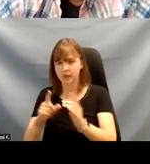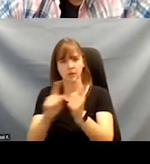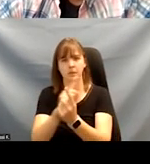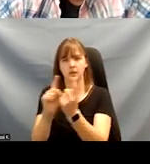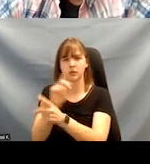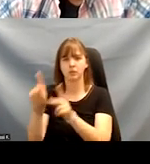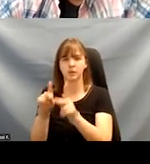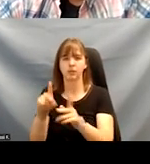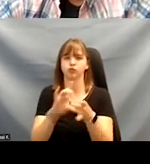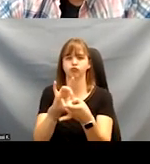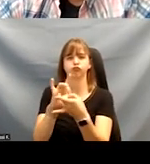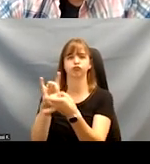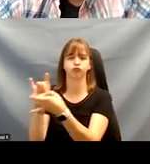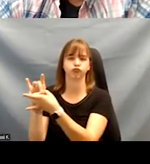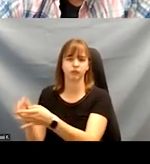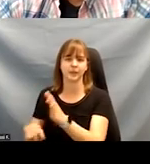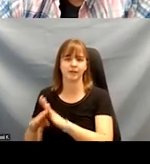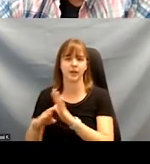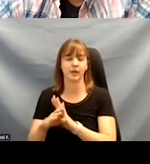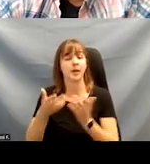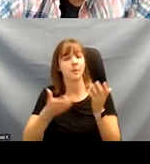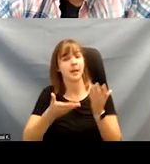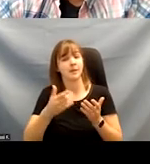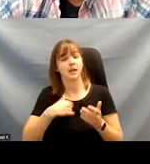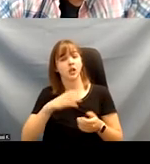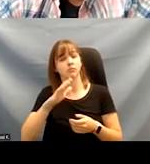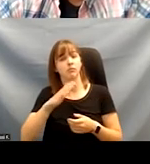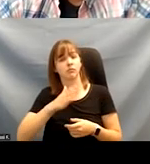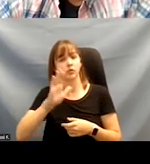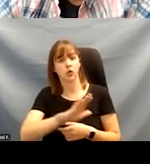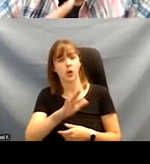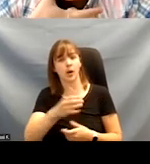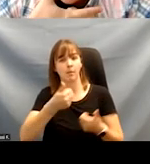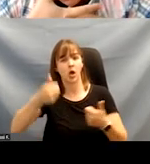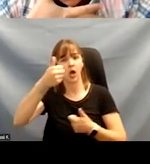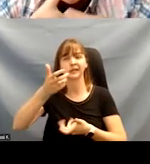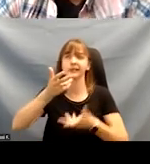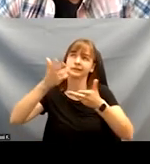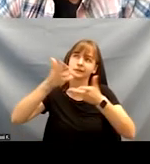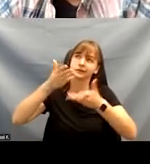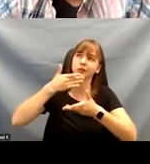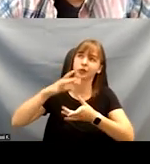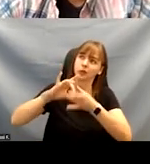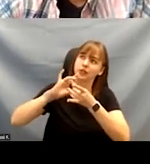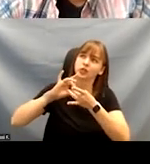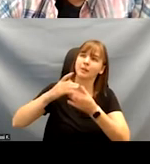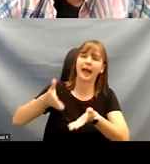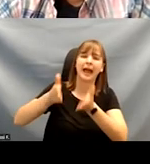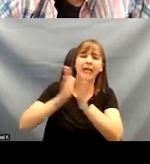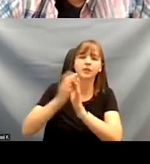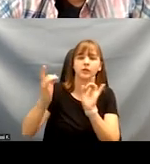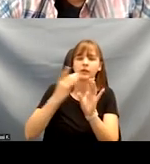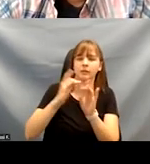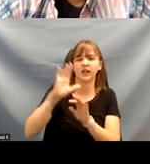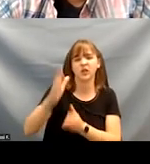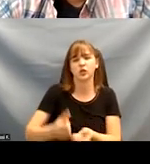good relationship with executives, and understand that you need to have you know, executive support in a lot